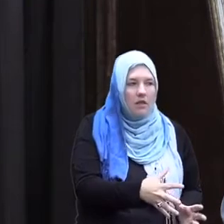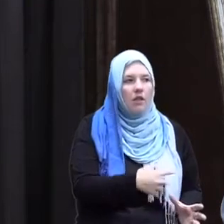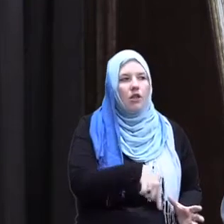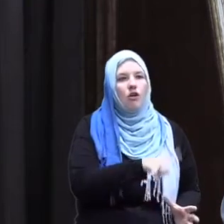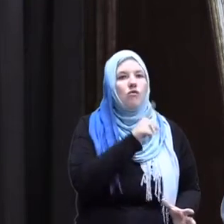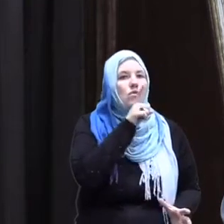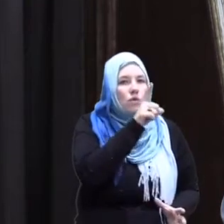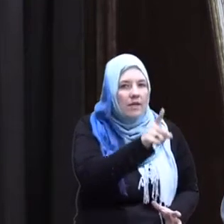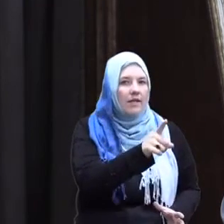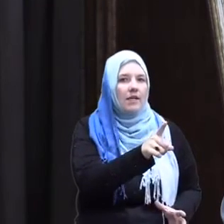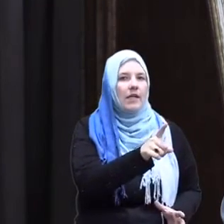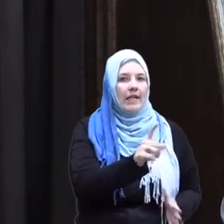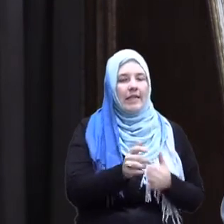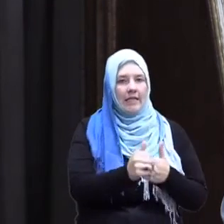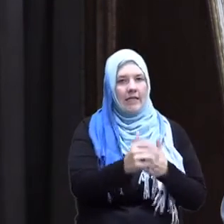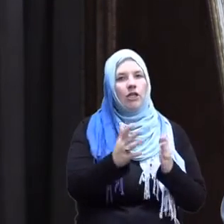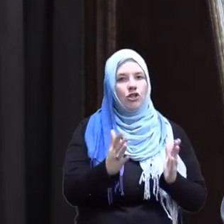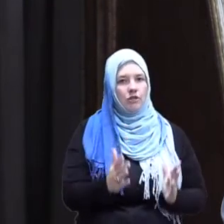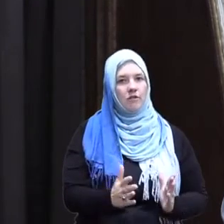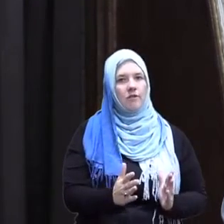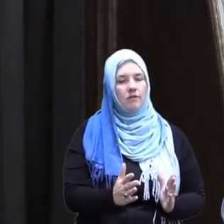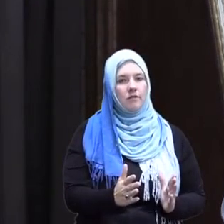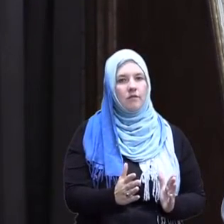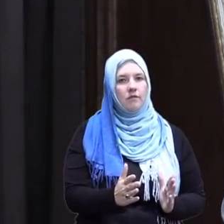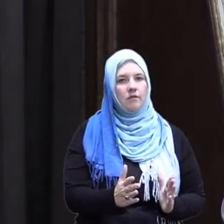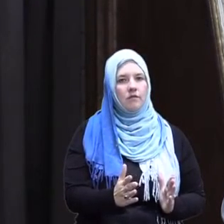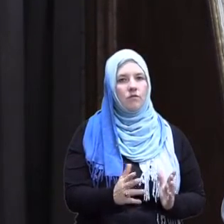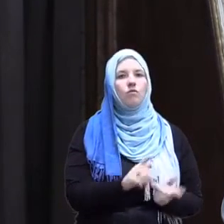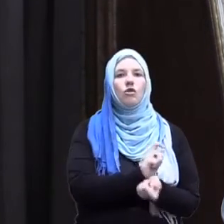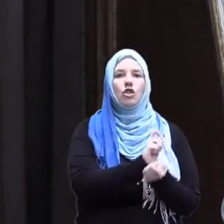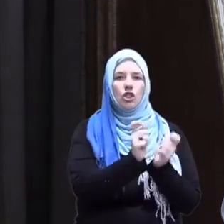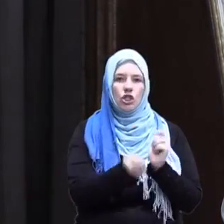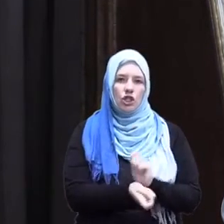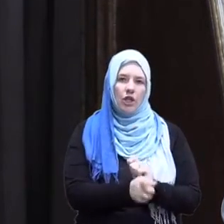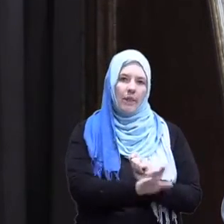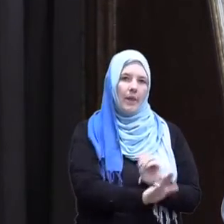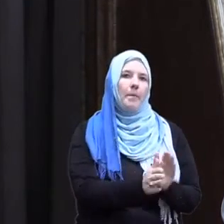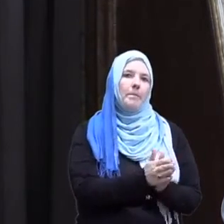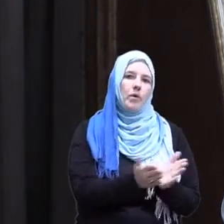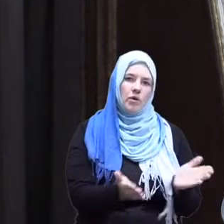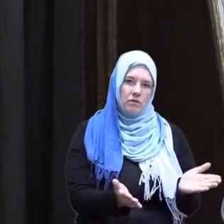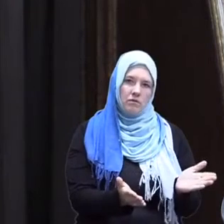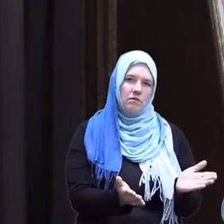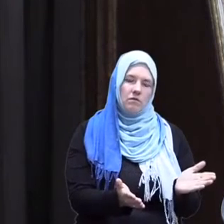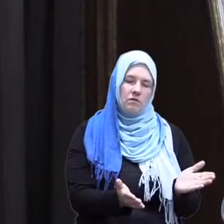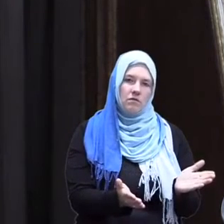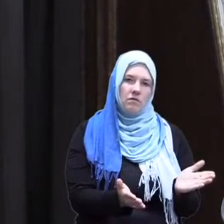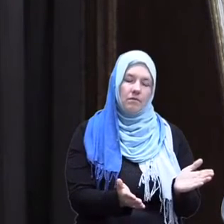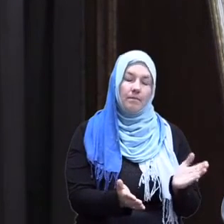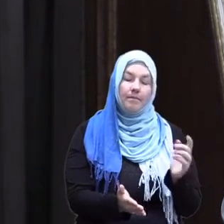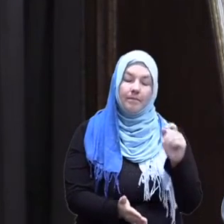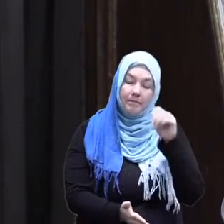real legitimate leaders were changing their book.